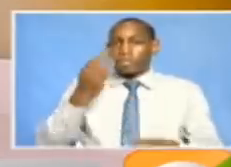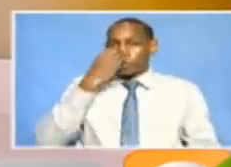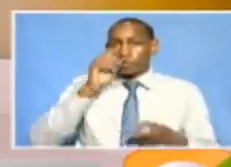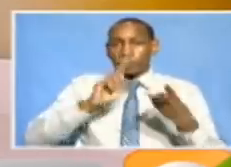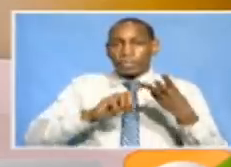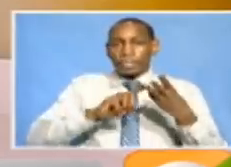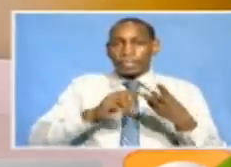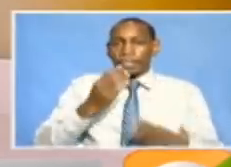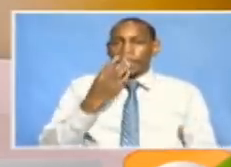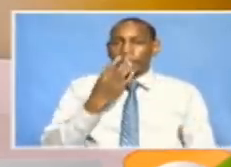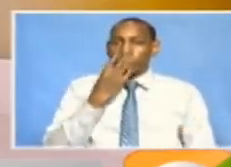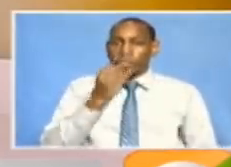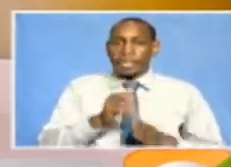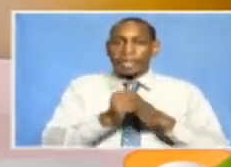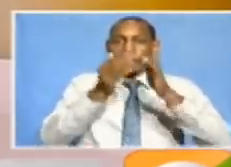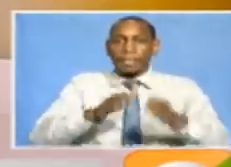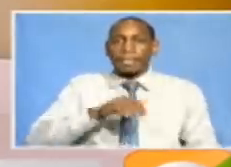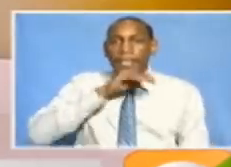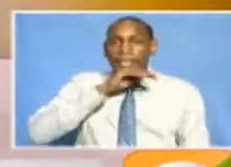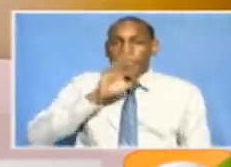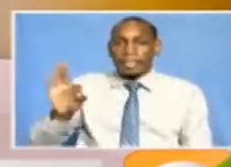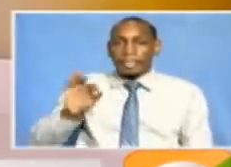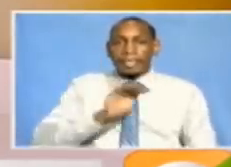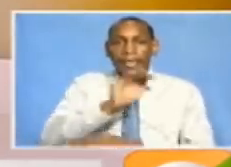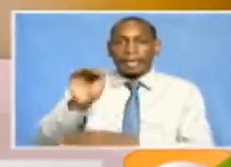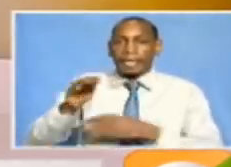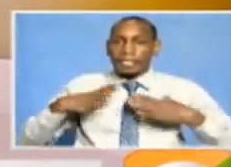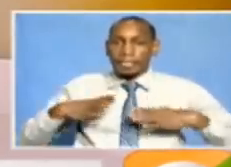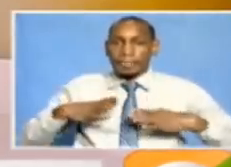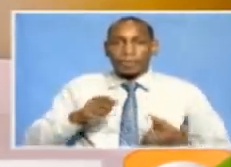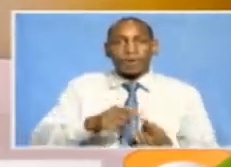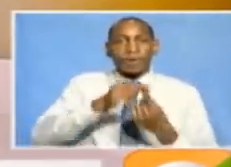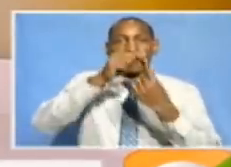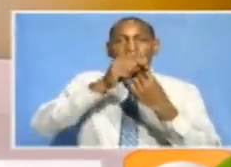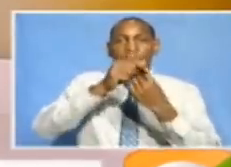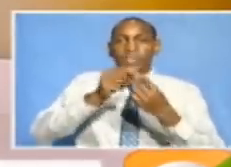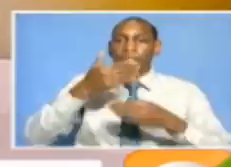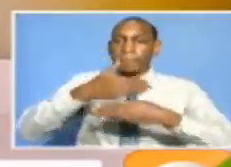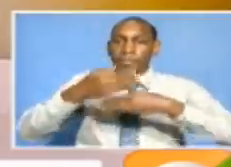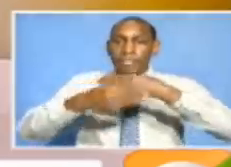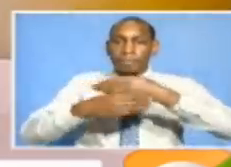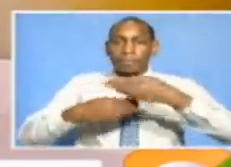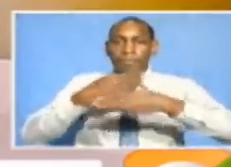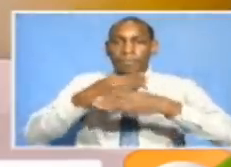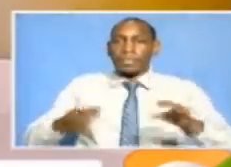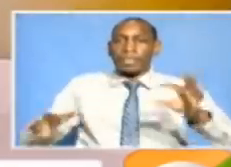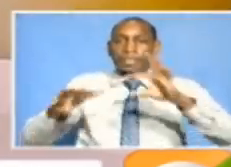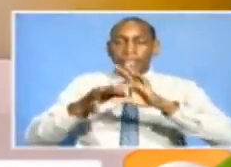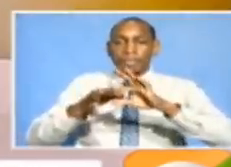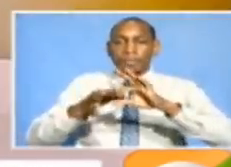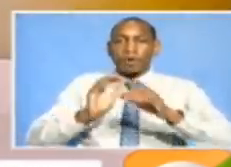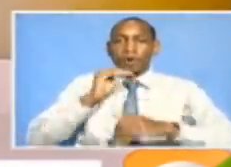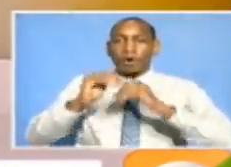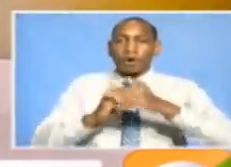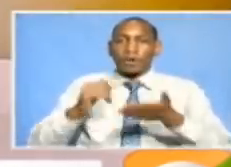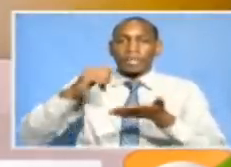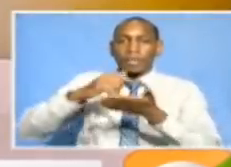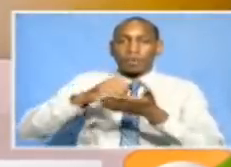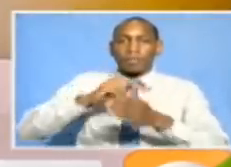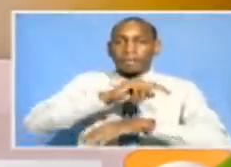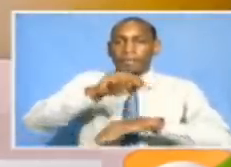ODM leader Raila Odinga have urged Kenyans to instead prioritize the building of a cohesive, all-inclusive